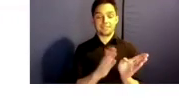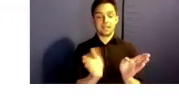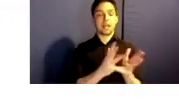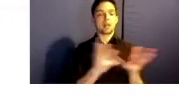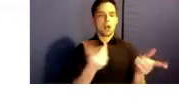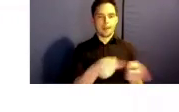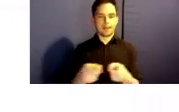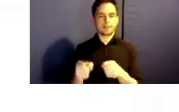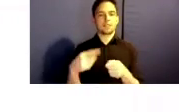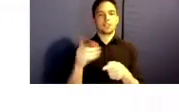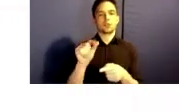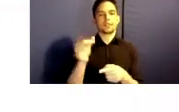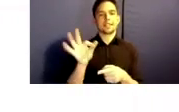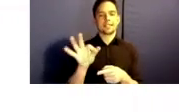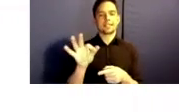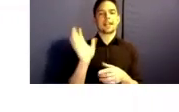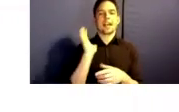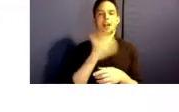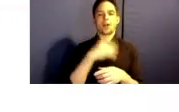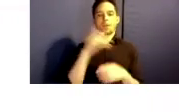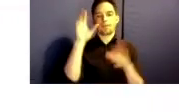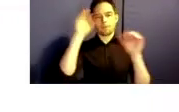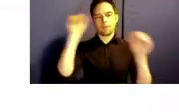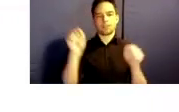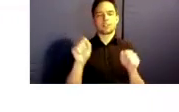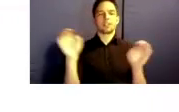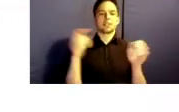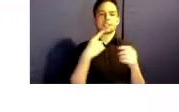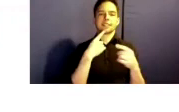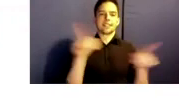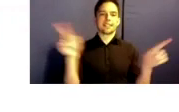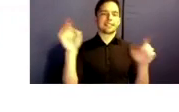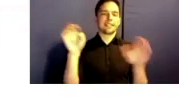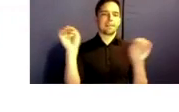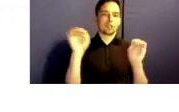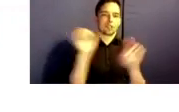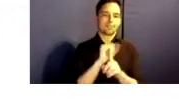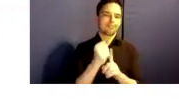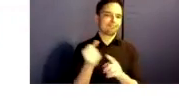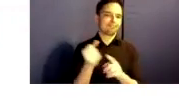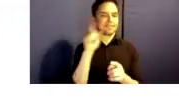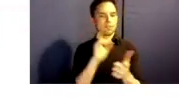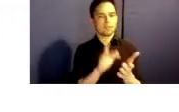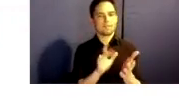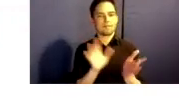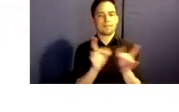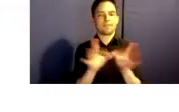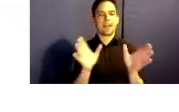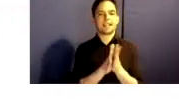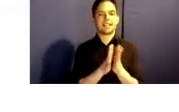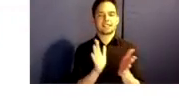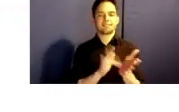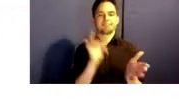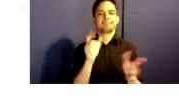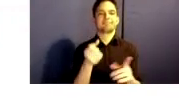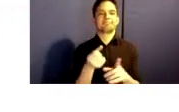president declared a state of emergency on sexual violence because the number of reported cases they felt was just increasing,